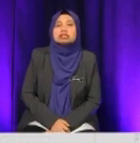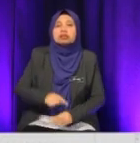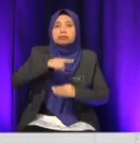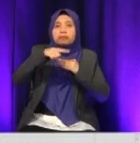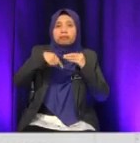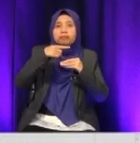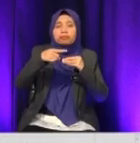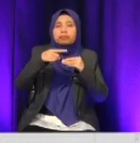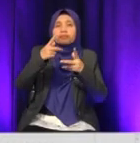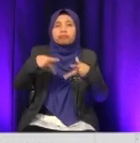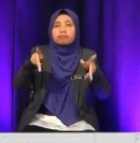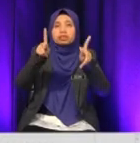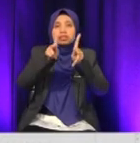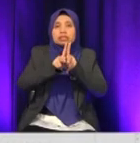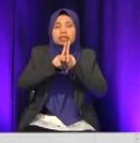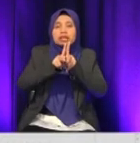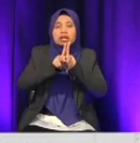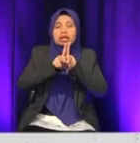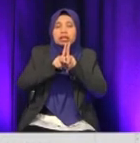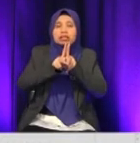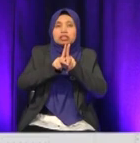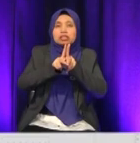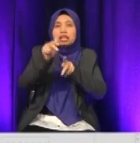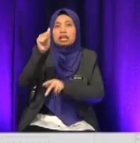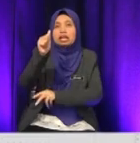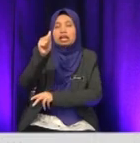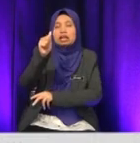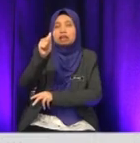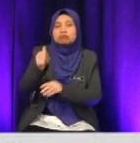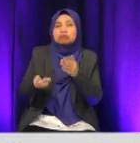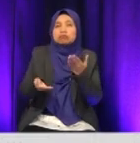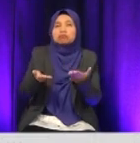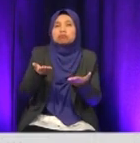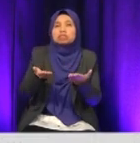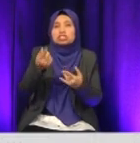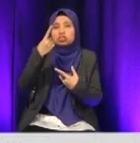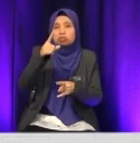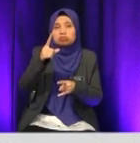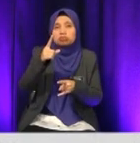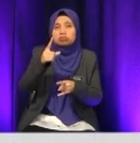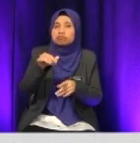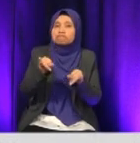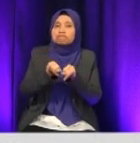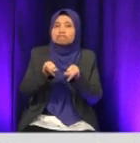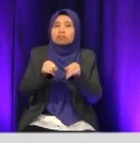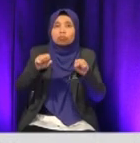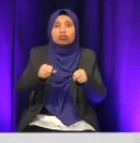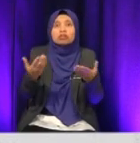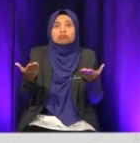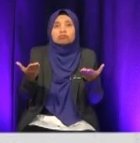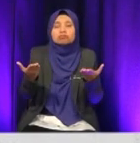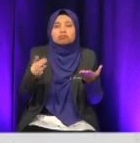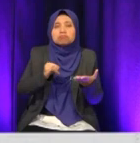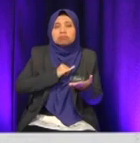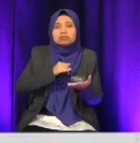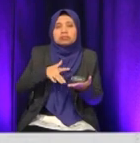the importance of keeping fit. So A could be the answer as well. Mm-hmm. What do you think, Divya? I think